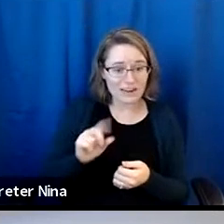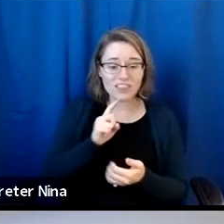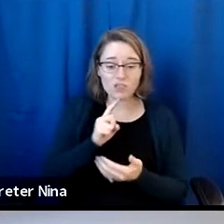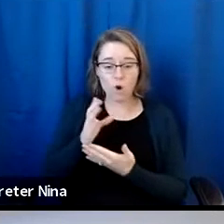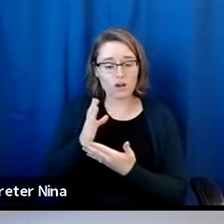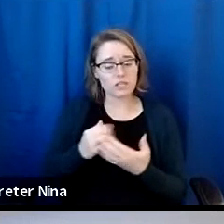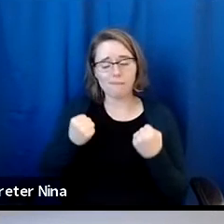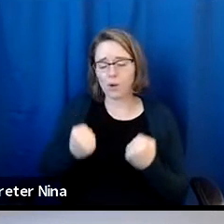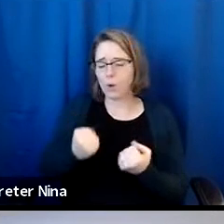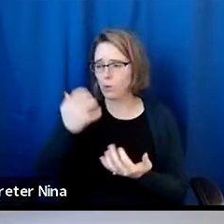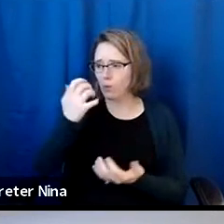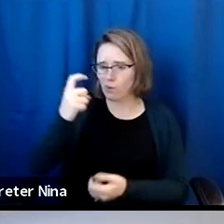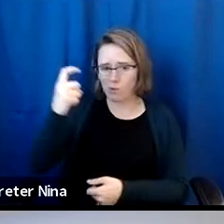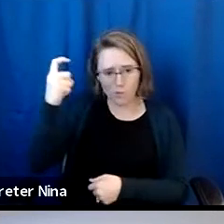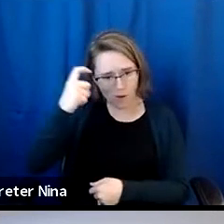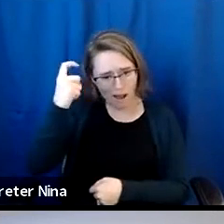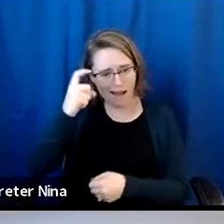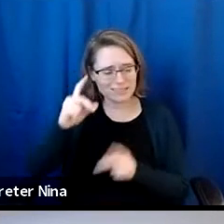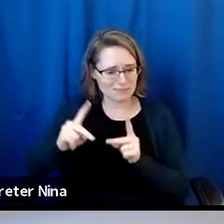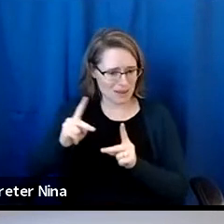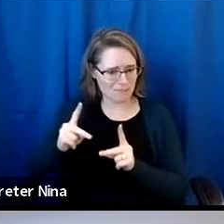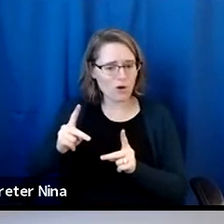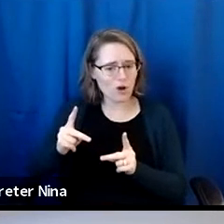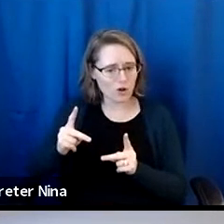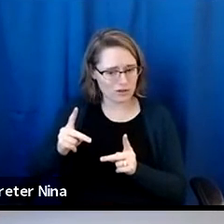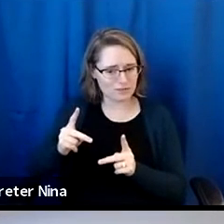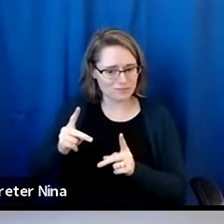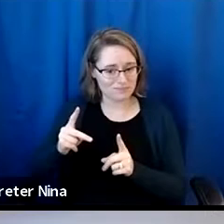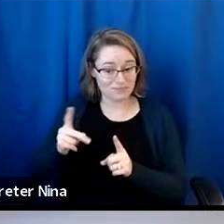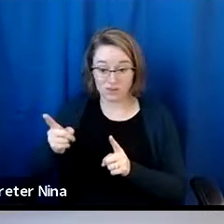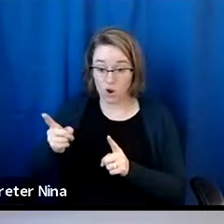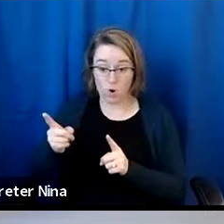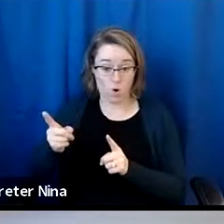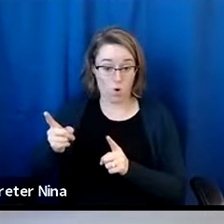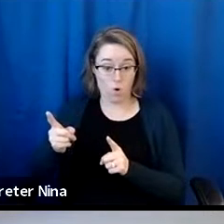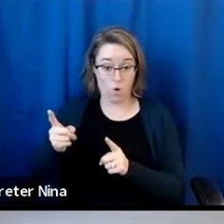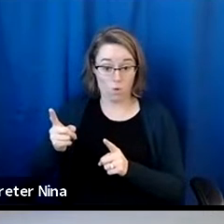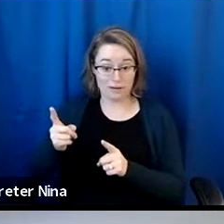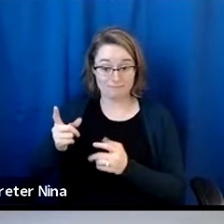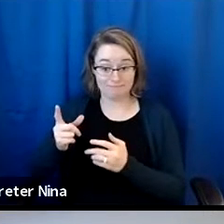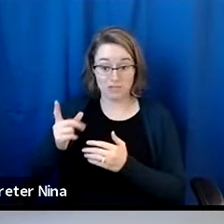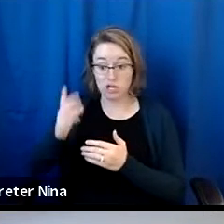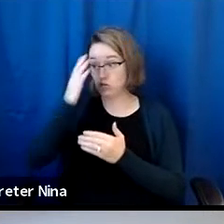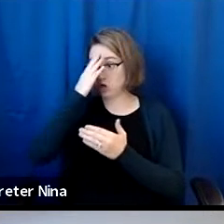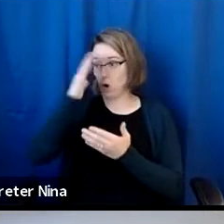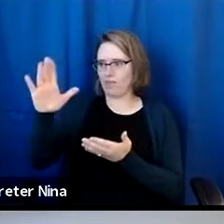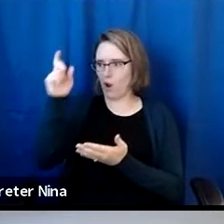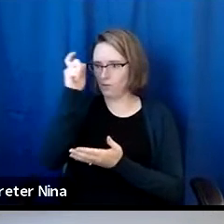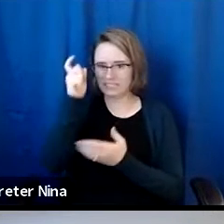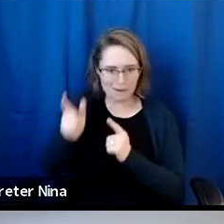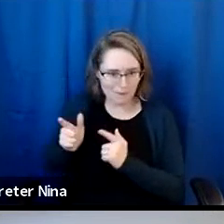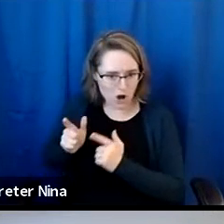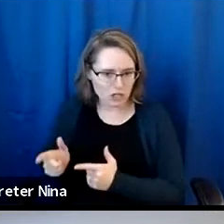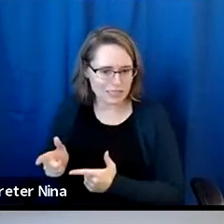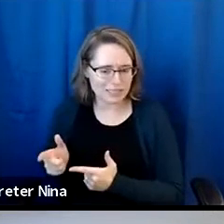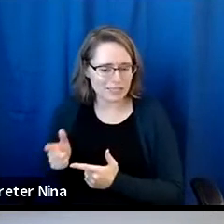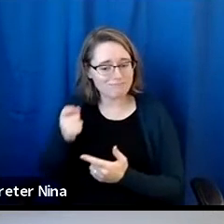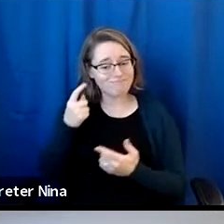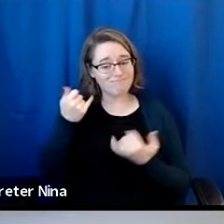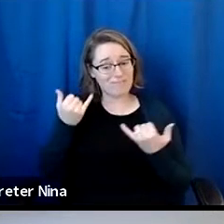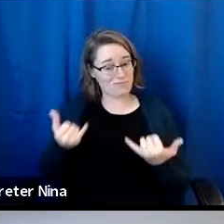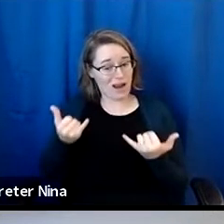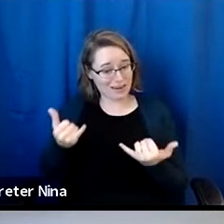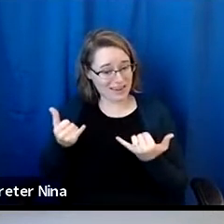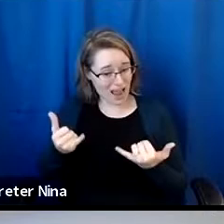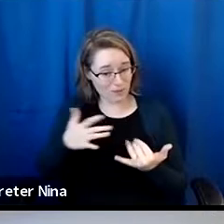extremely wise and wonderful people that hit it much earlier than I did. But, you know, right now, at this